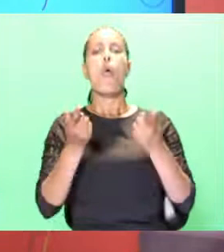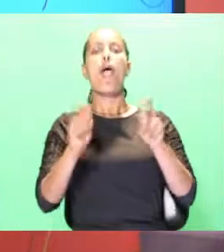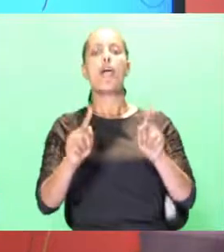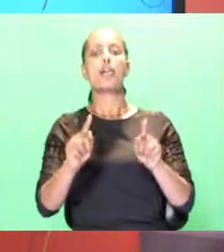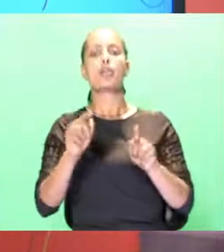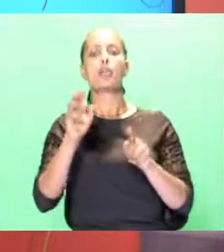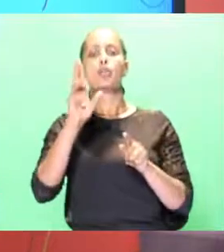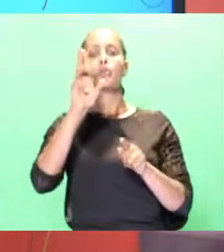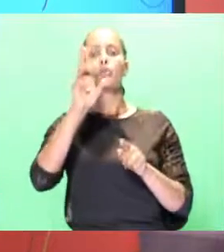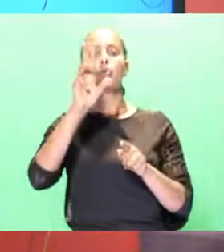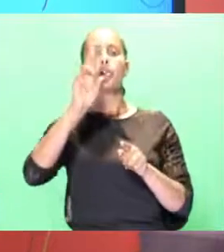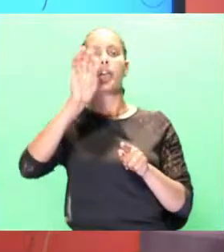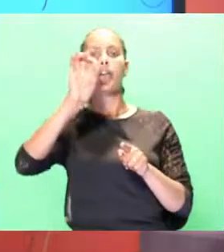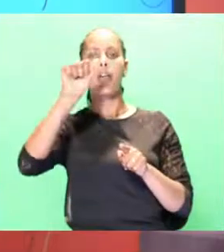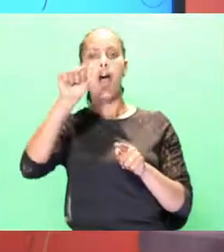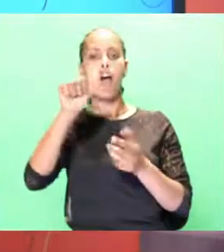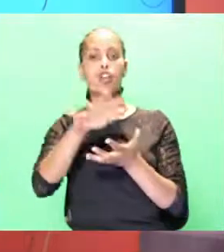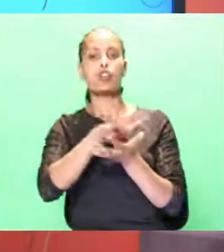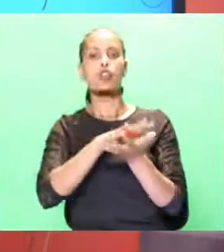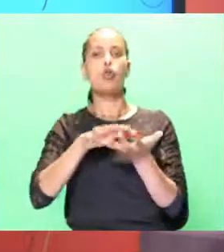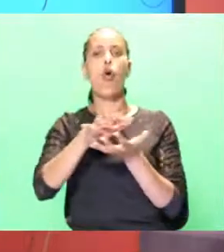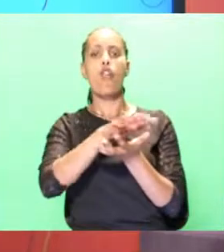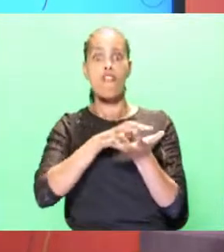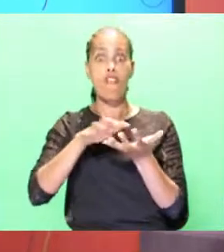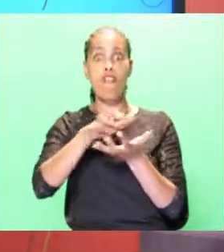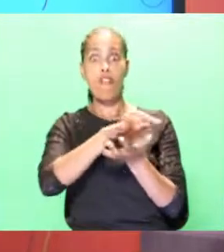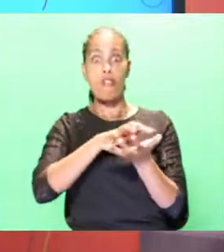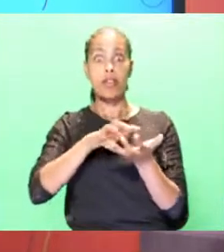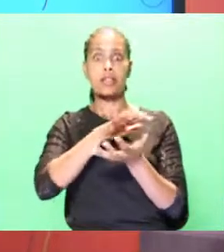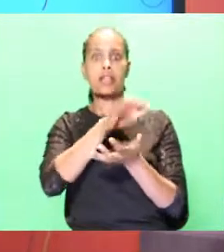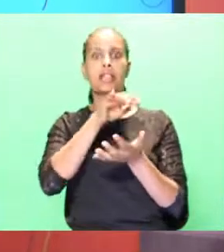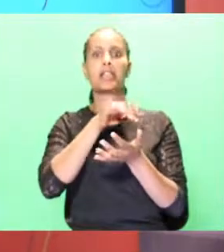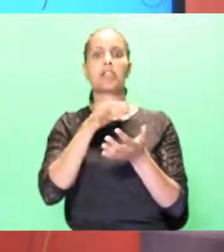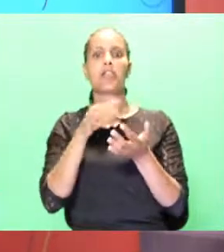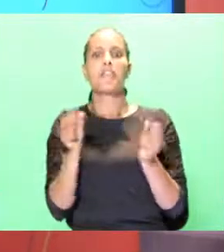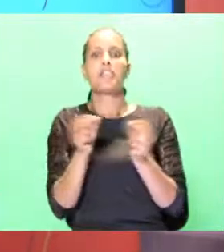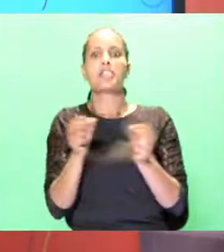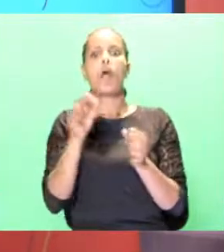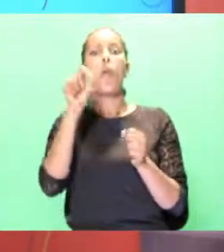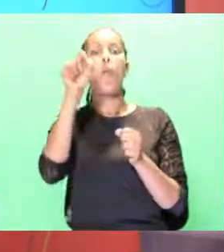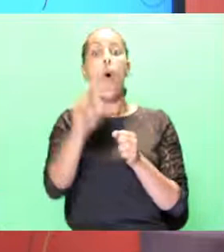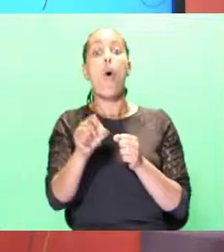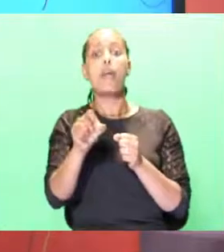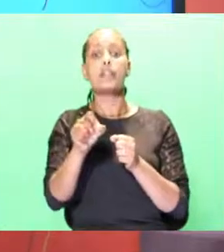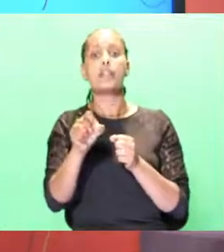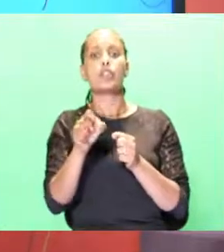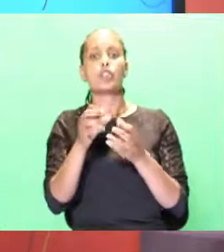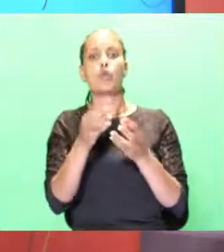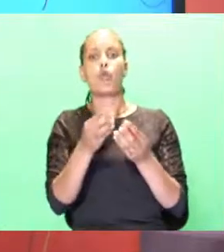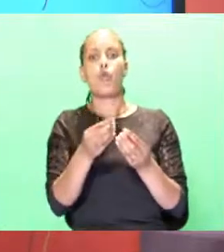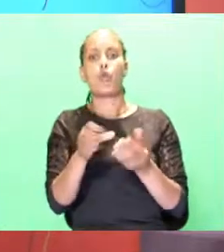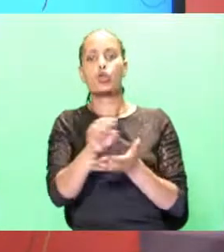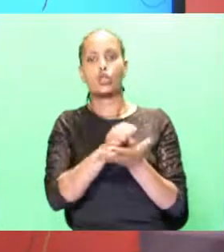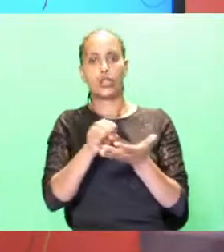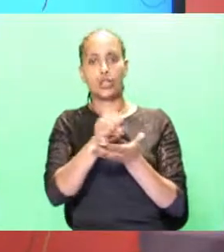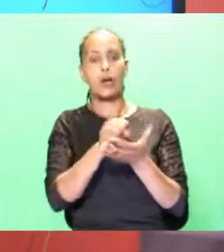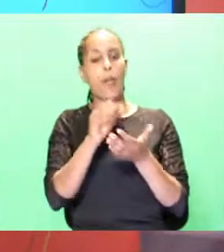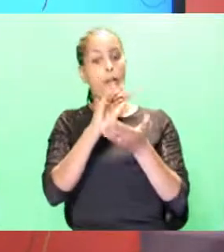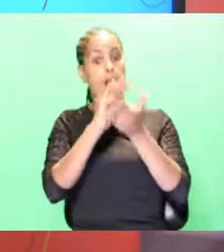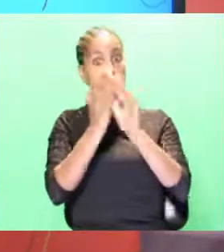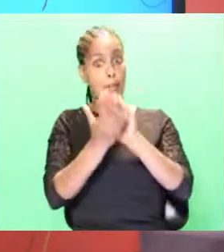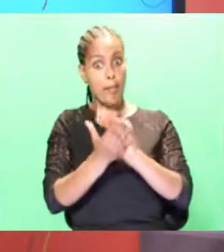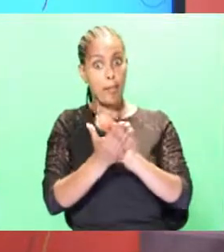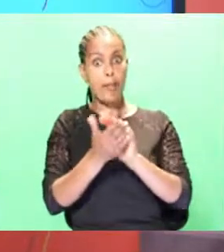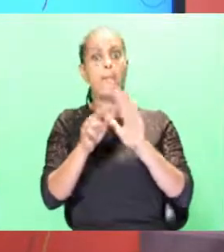When urea dissolves in it, freezing point of the solution